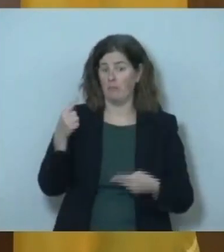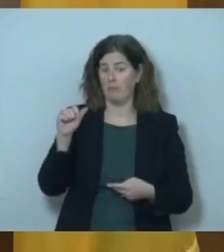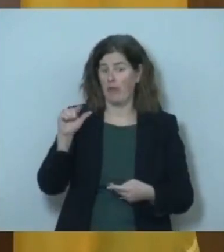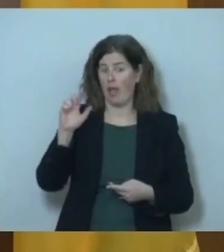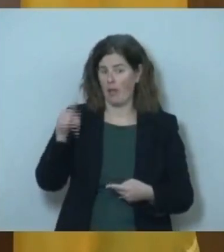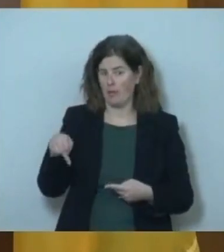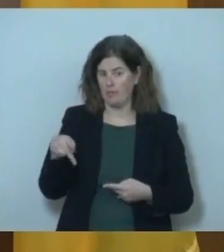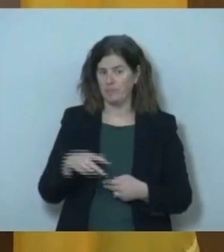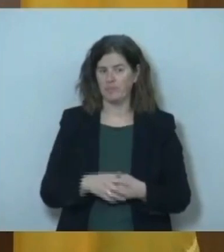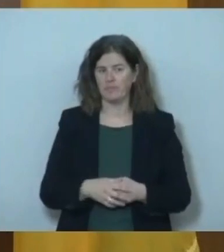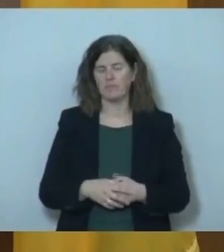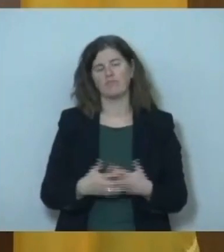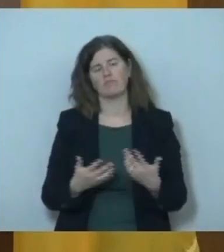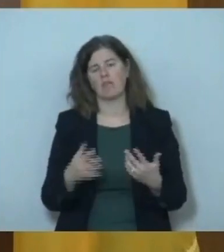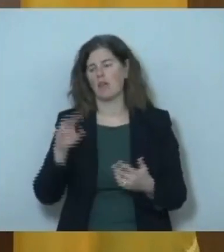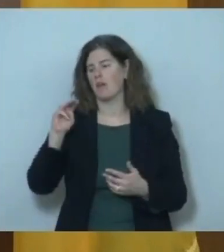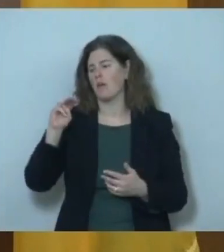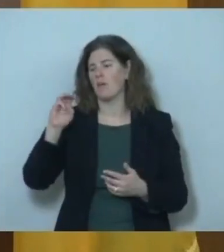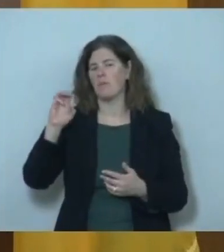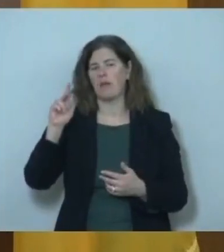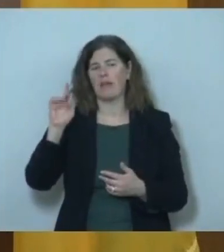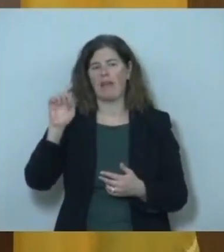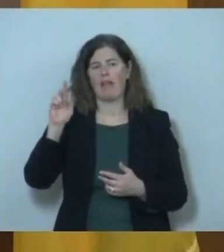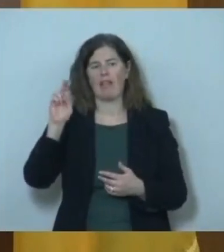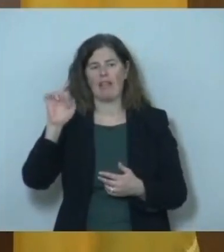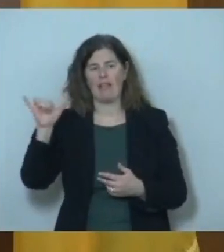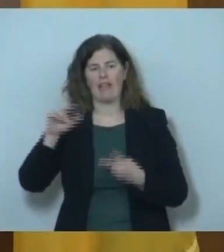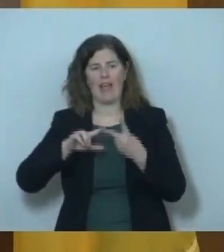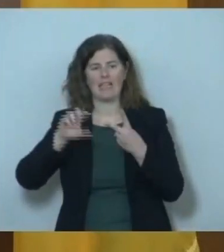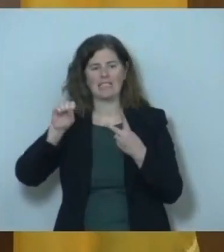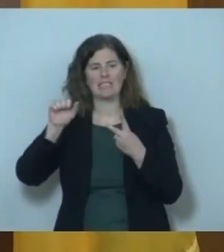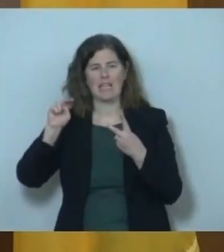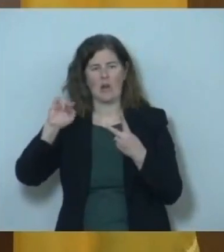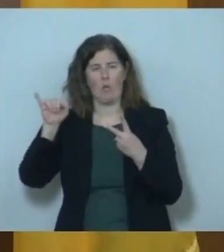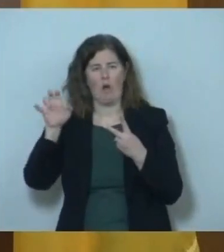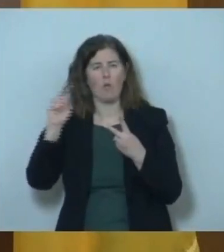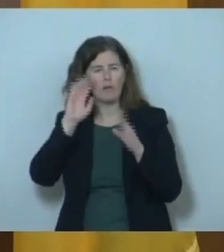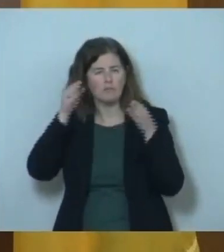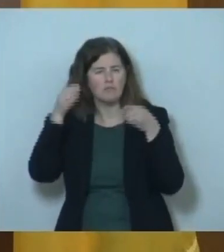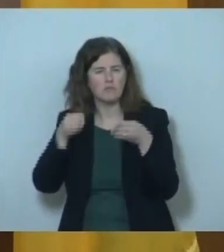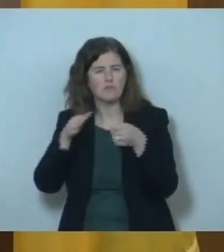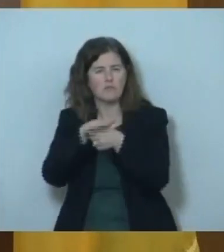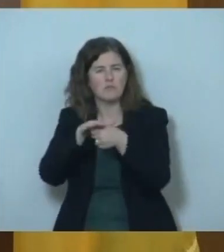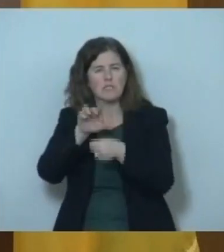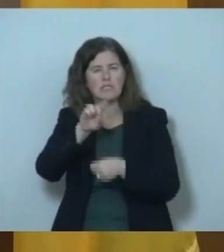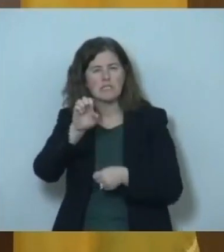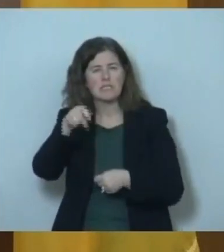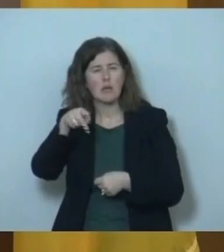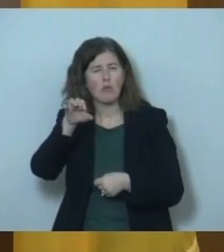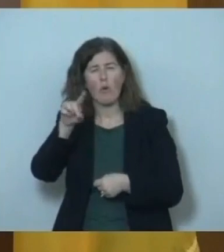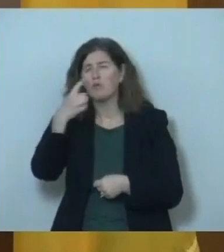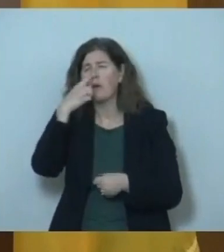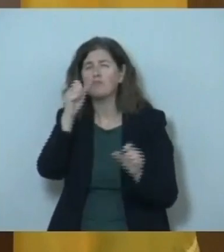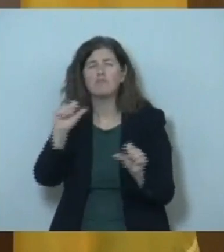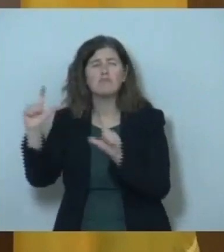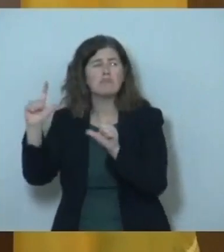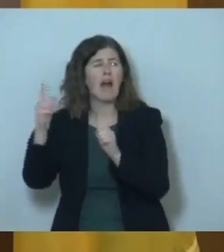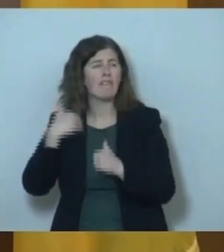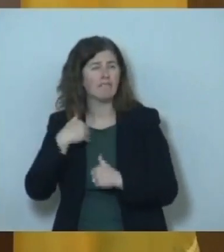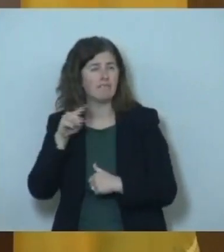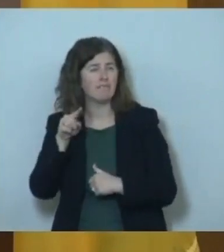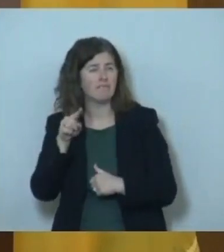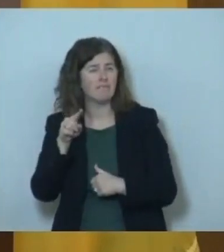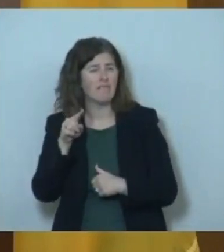both Gallup, well, I'm going to do McKinley County and San Juan County, but we do look at zip code. And do you want to put that slide up by zip code? Well, we